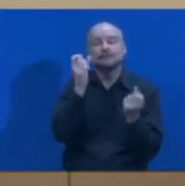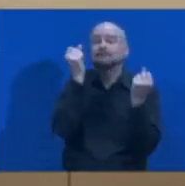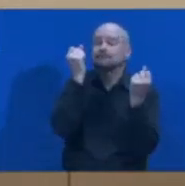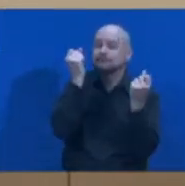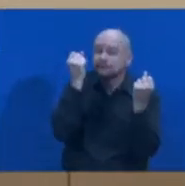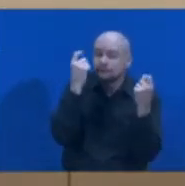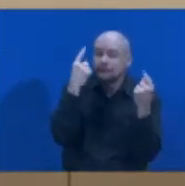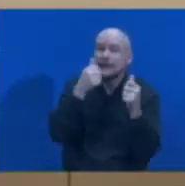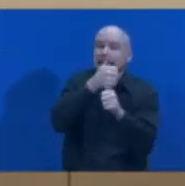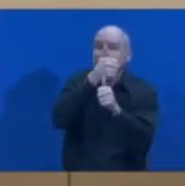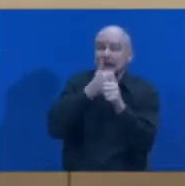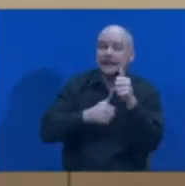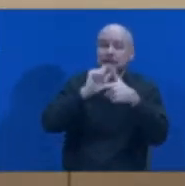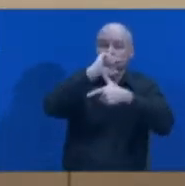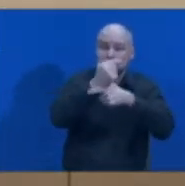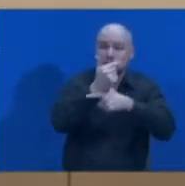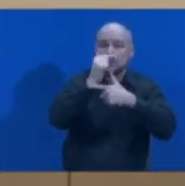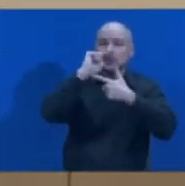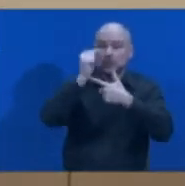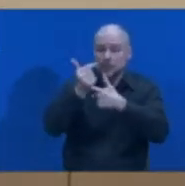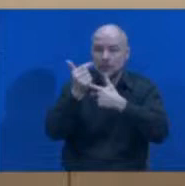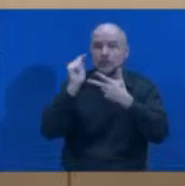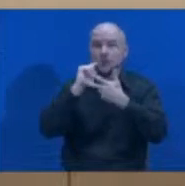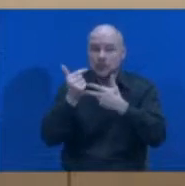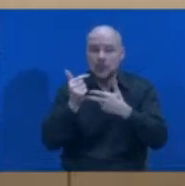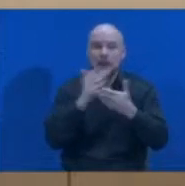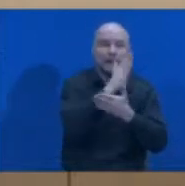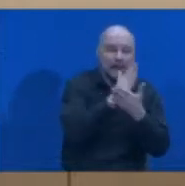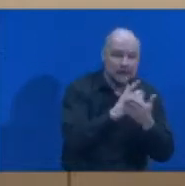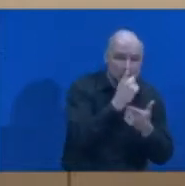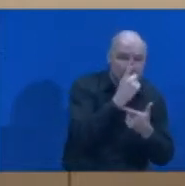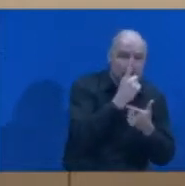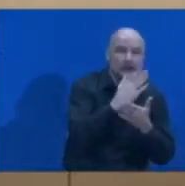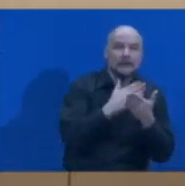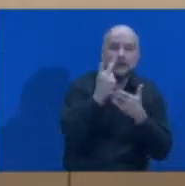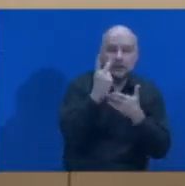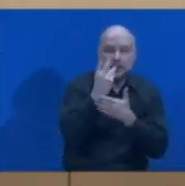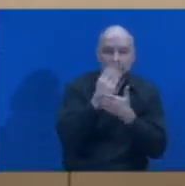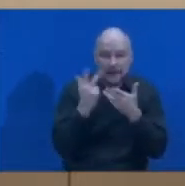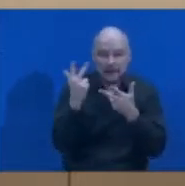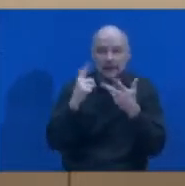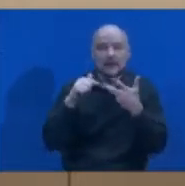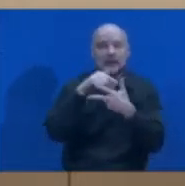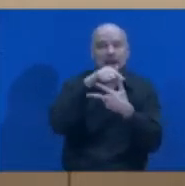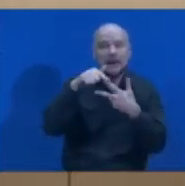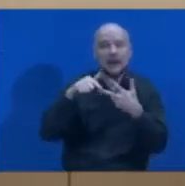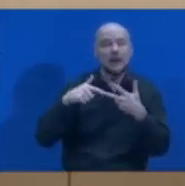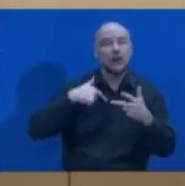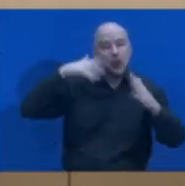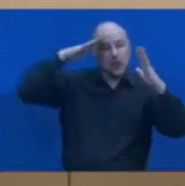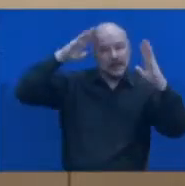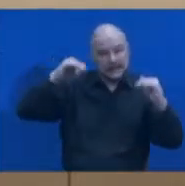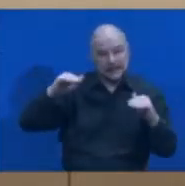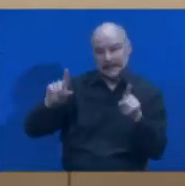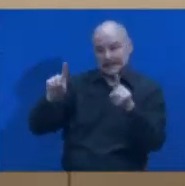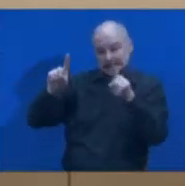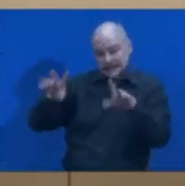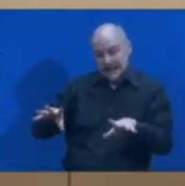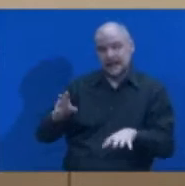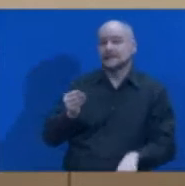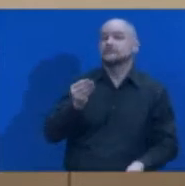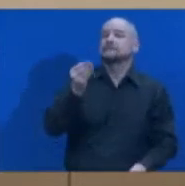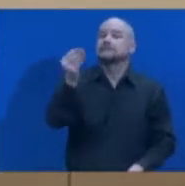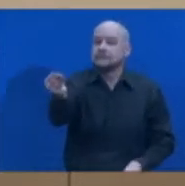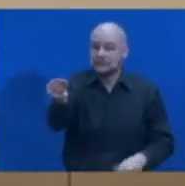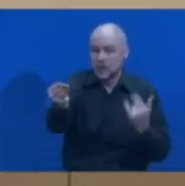Each priority grouping that I mentioned, each tier, we expect to be able to get test results back in 72 hours. If